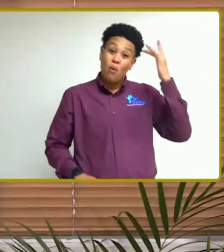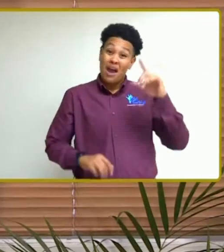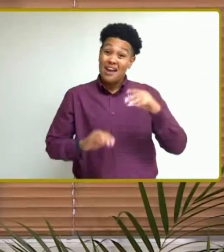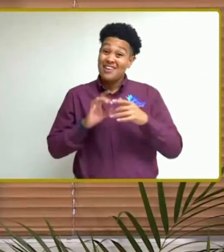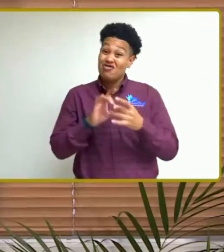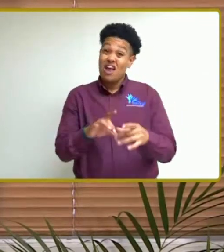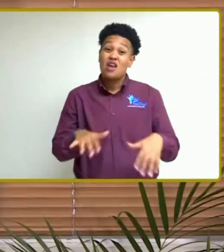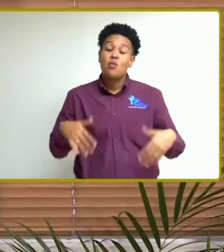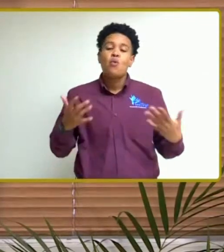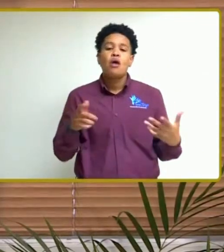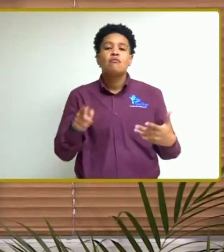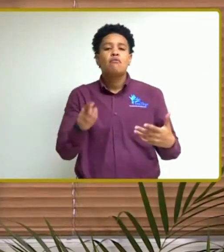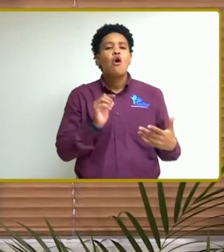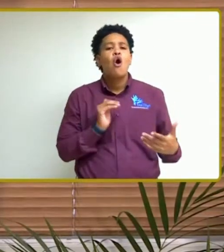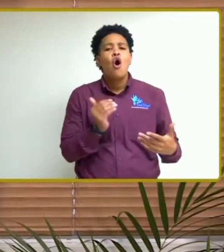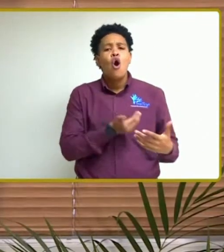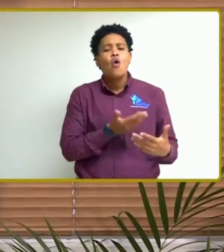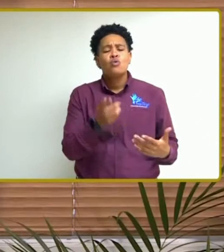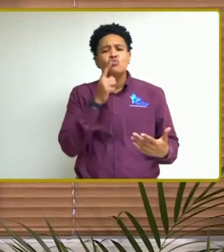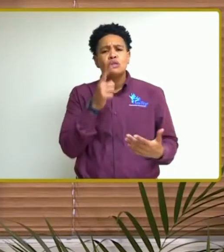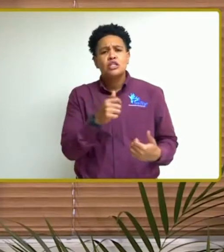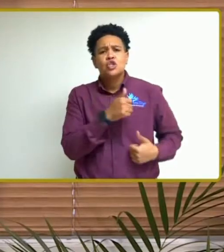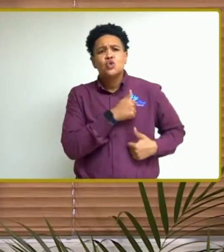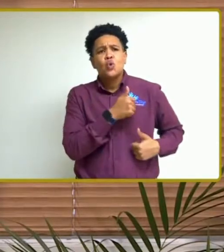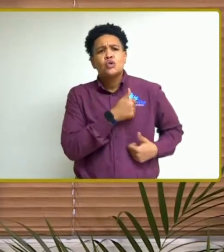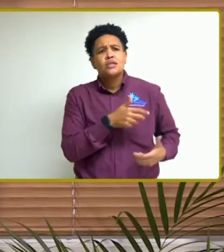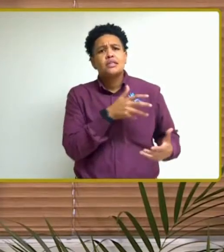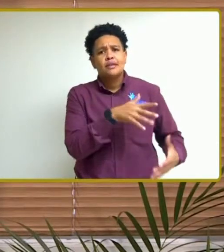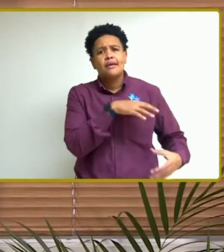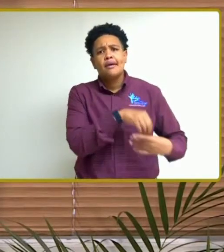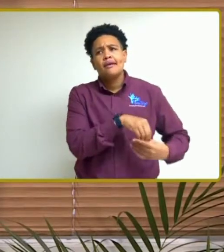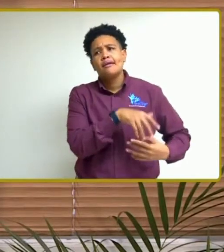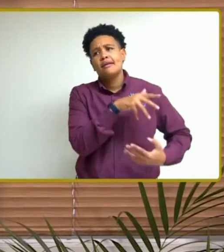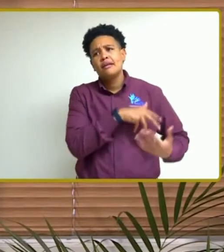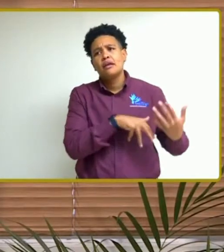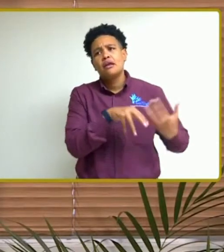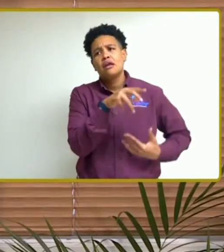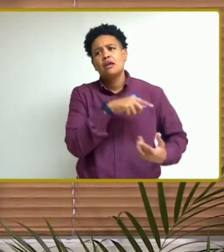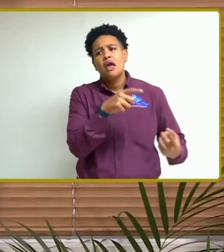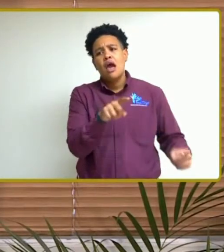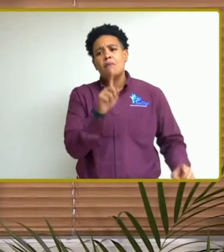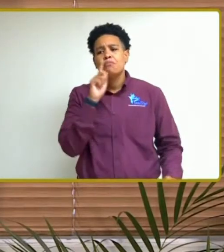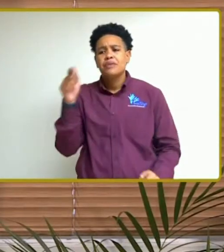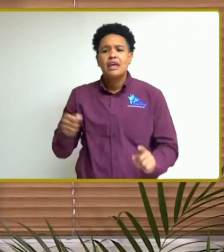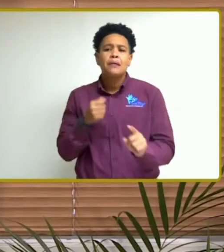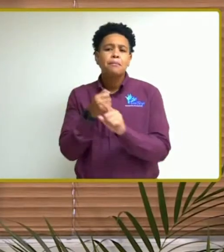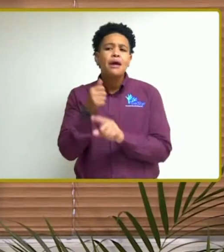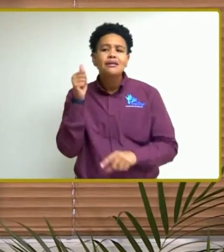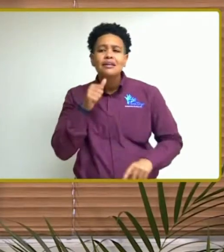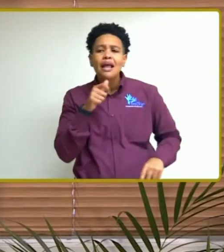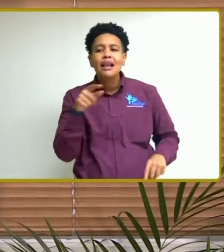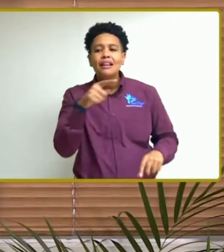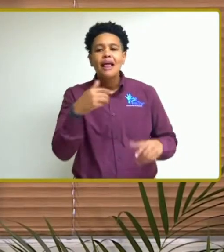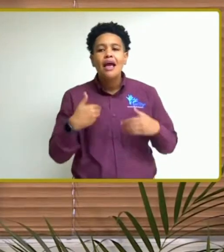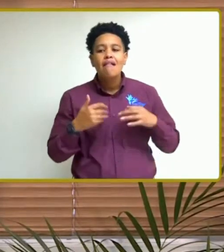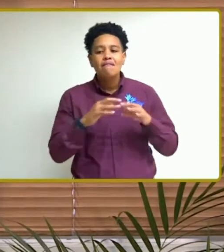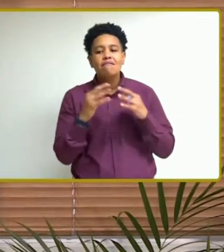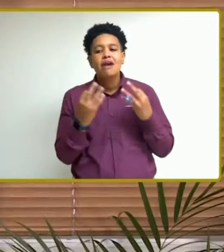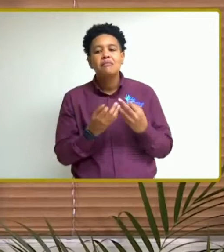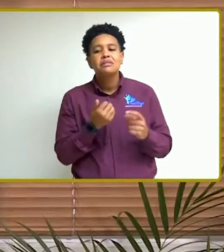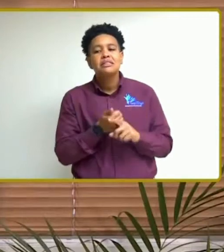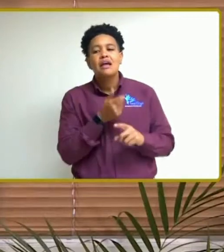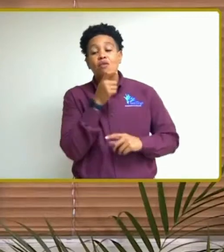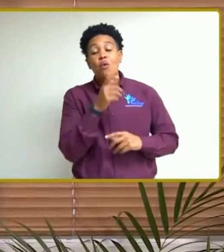sense, they are our soldiers in the field, and they are impacted every day. And they have families who are